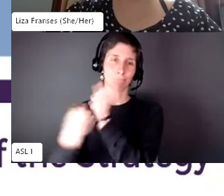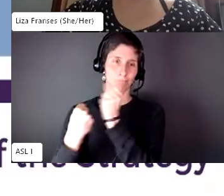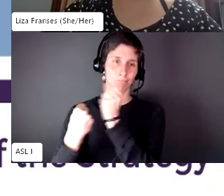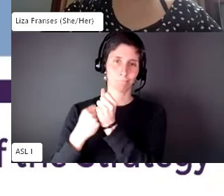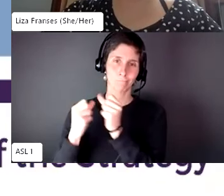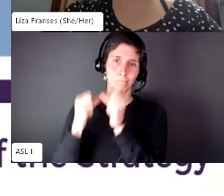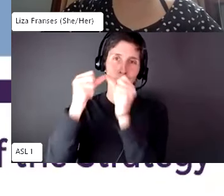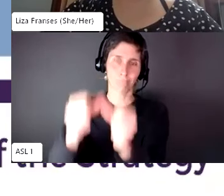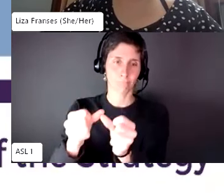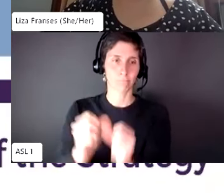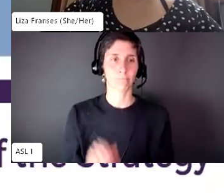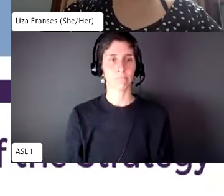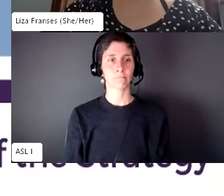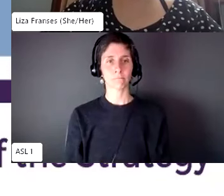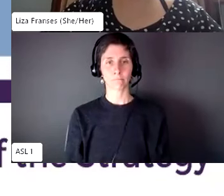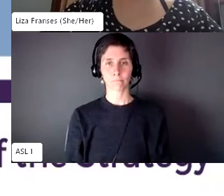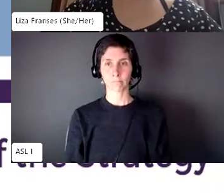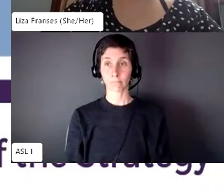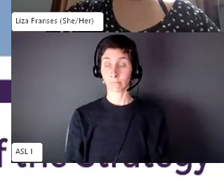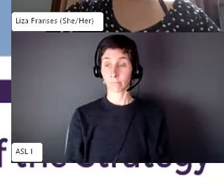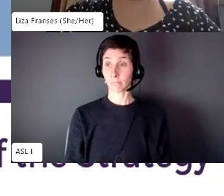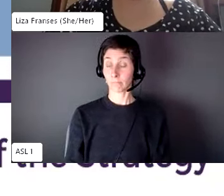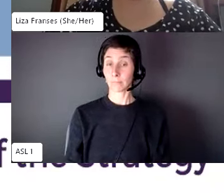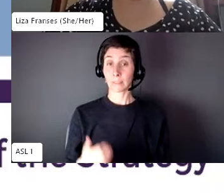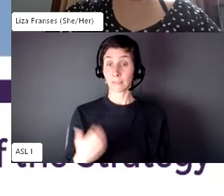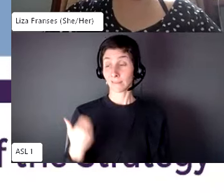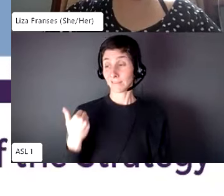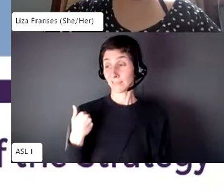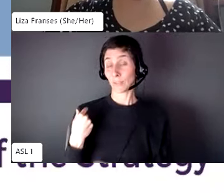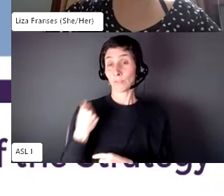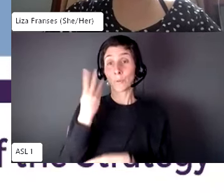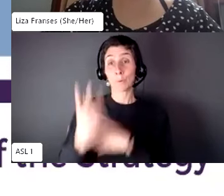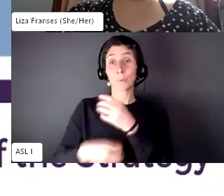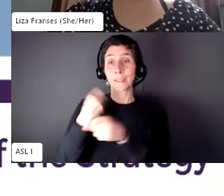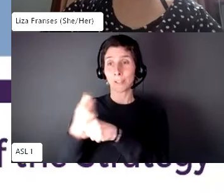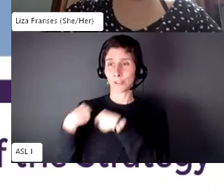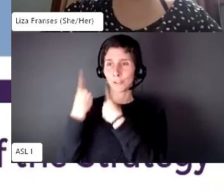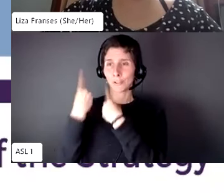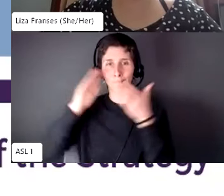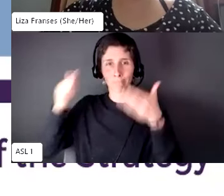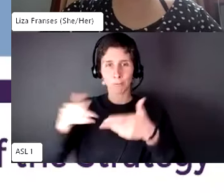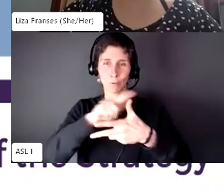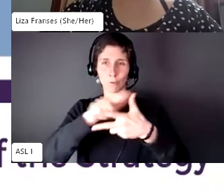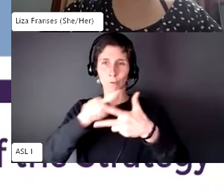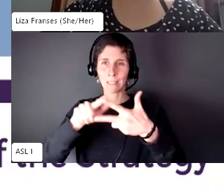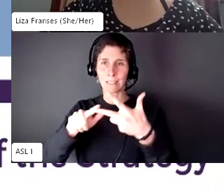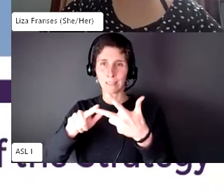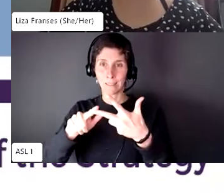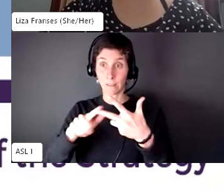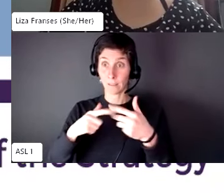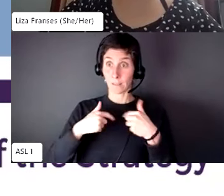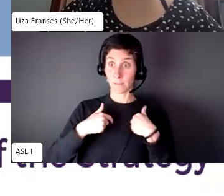Through the past years of the strategy, we have three main pillars that we work under. And I have to say, since I've been here since the inception of